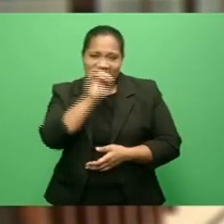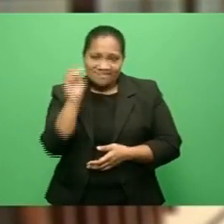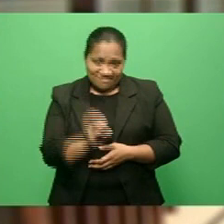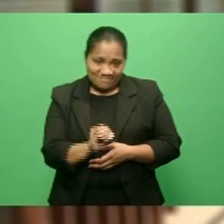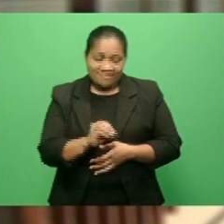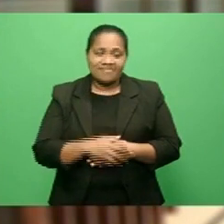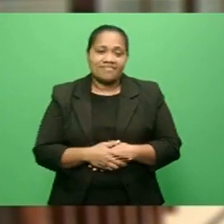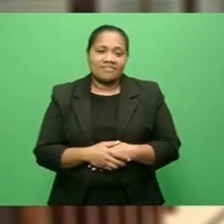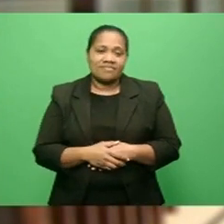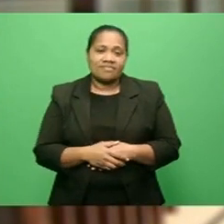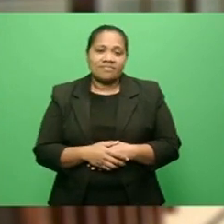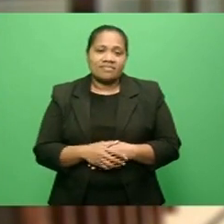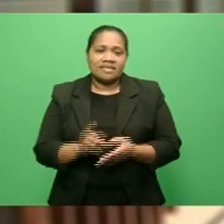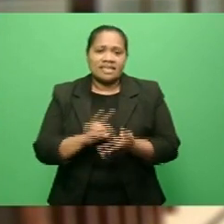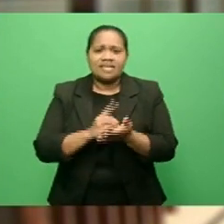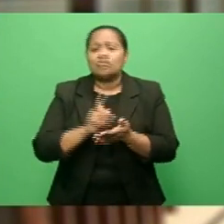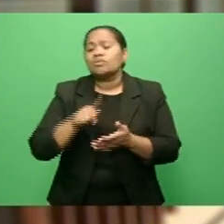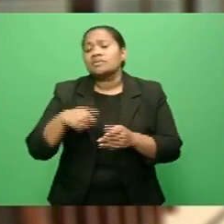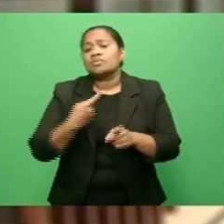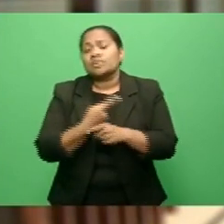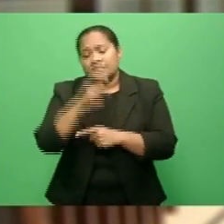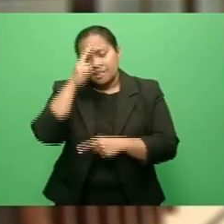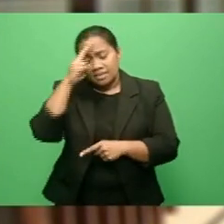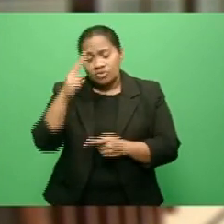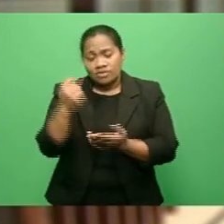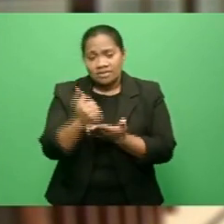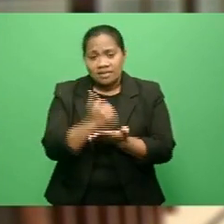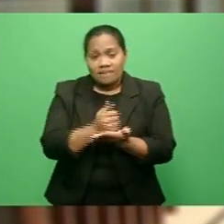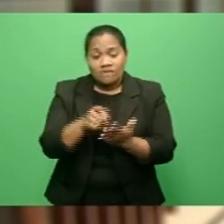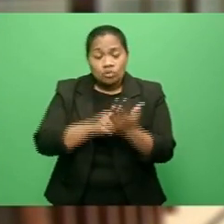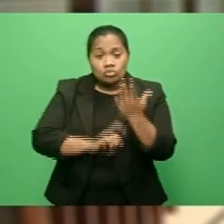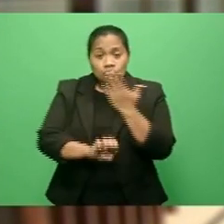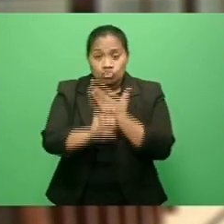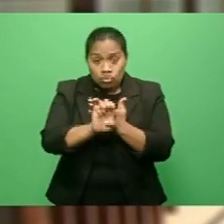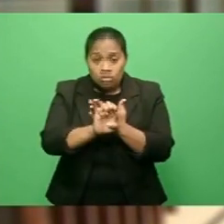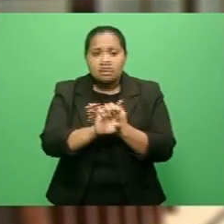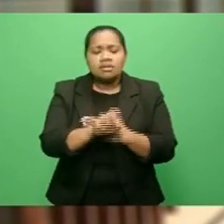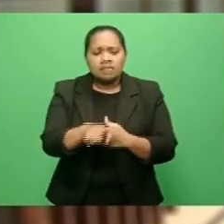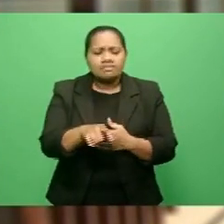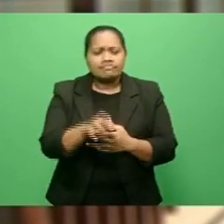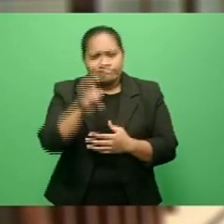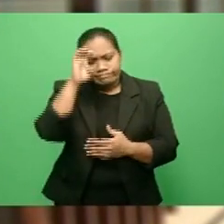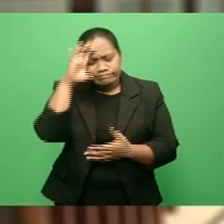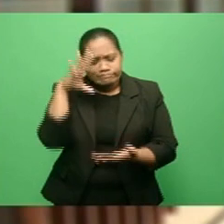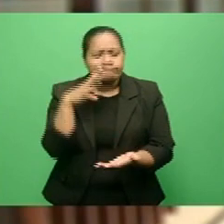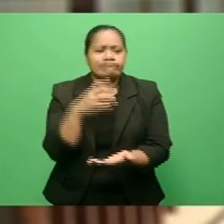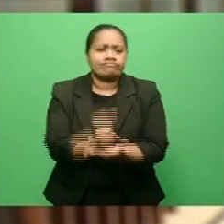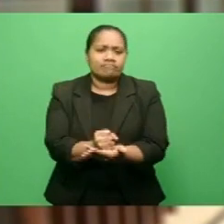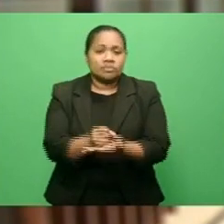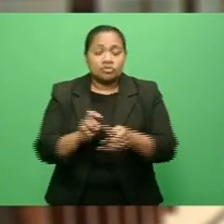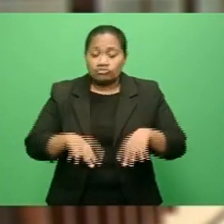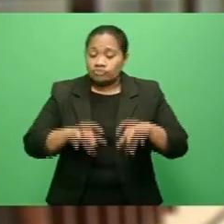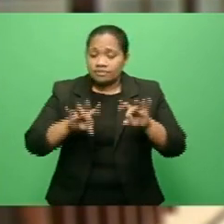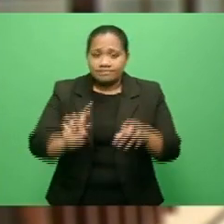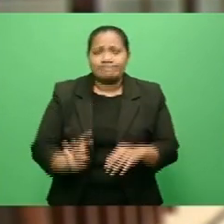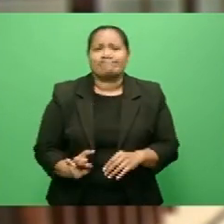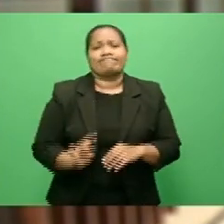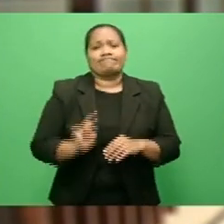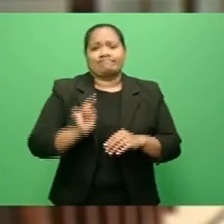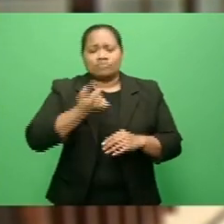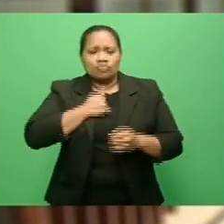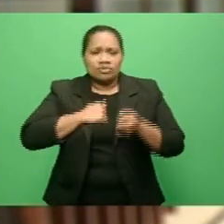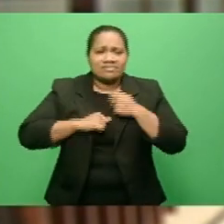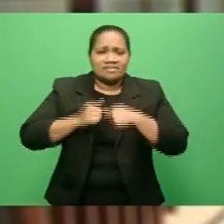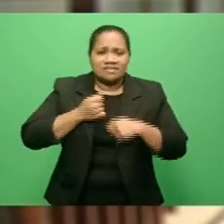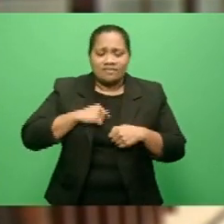data feeds into next week's national accounts for the June quarter and are expected to confirm that Australia suffered its first recession in almost